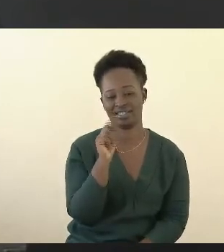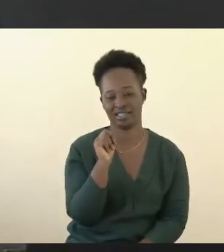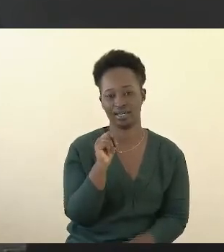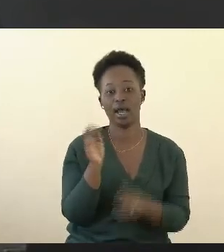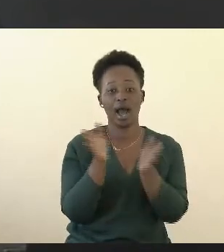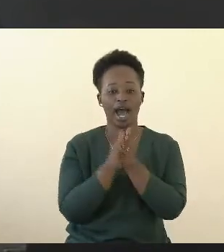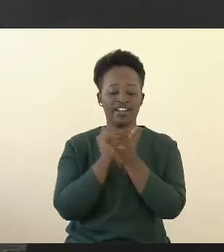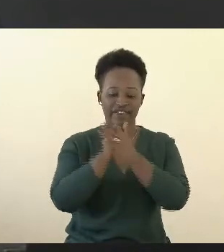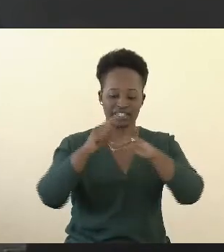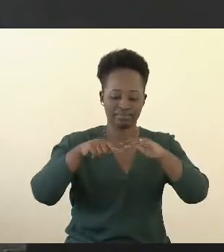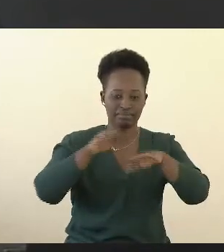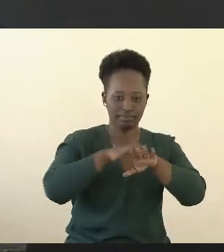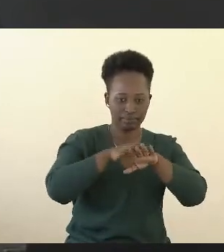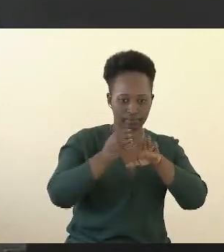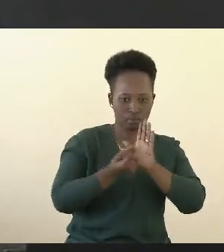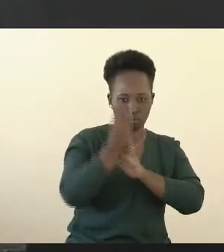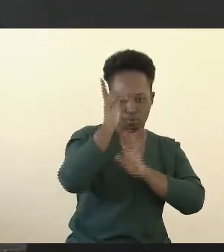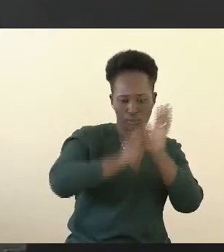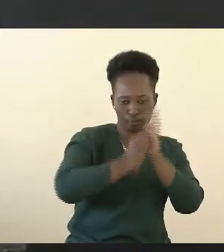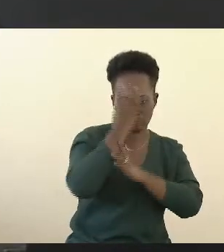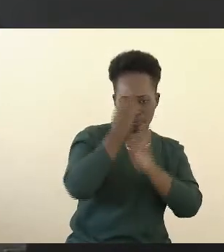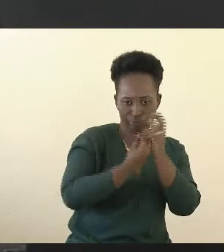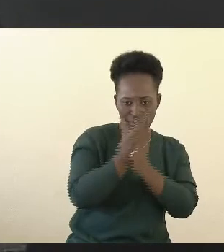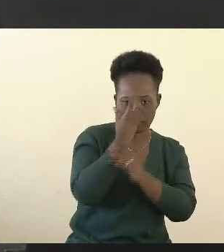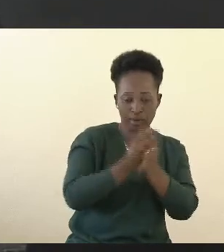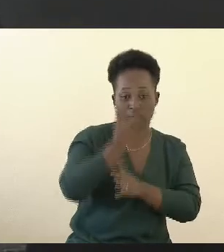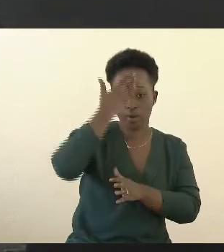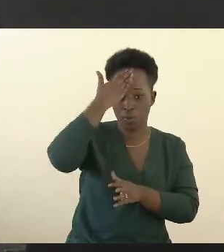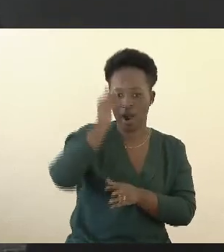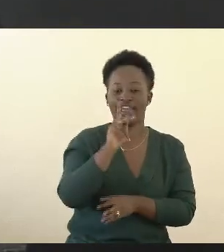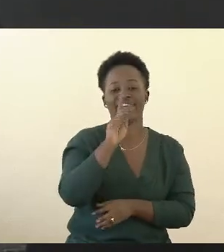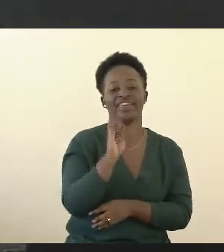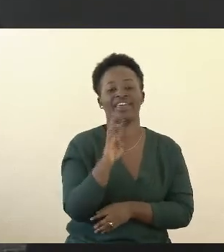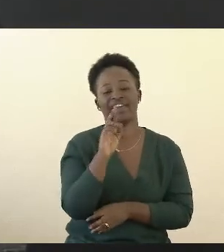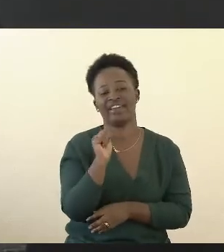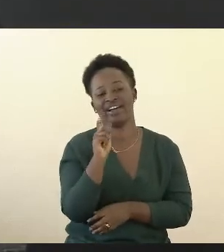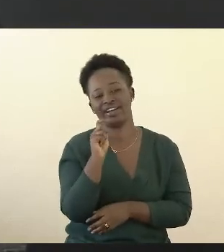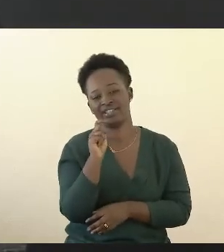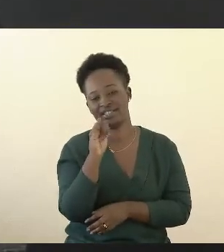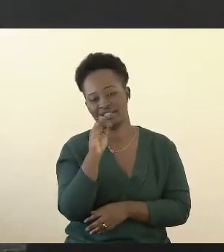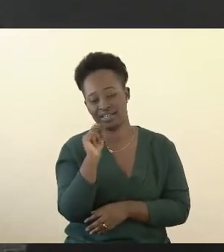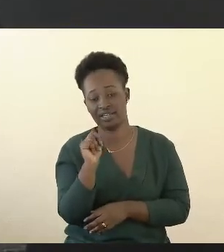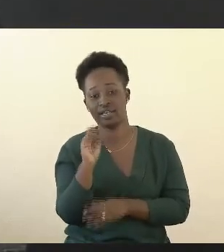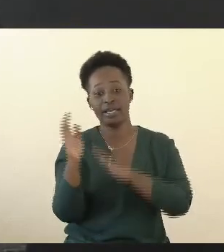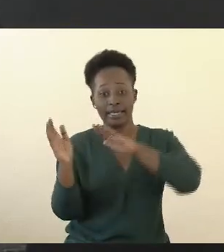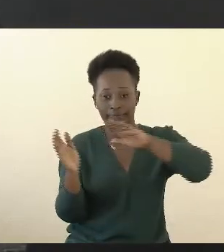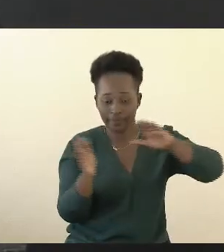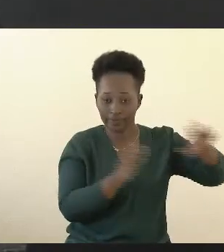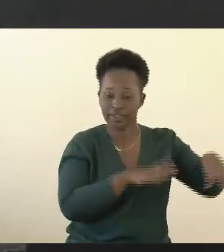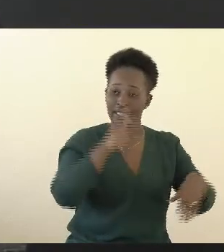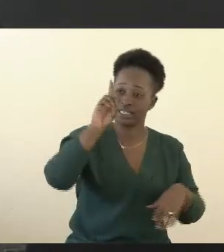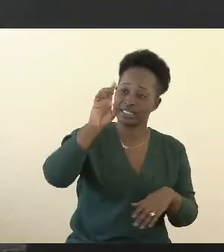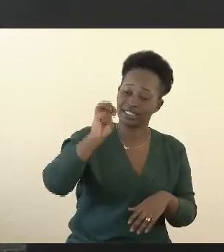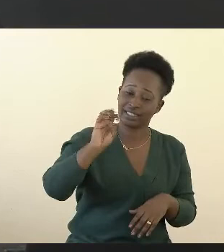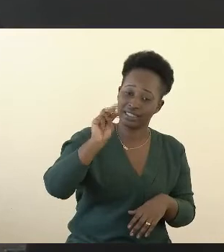and we talked about the protein which is normally found in the dermis is called collagen. Student,